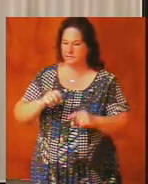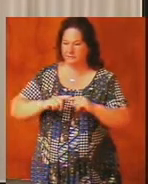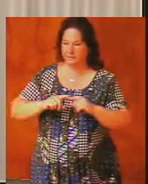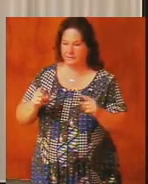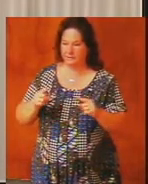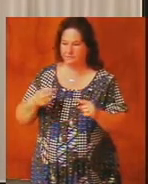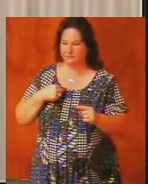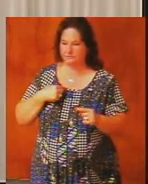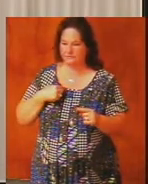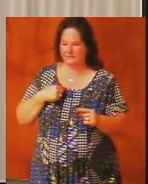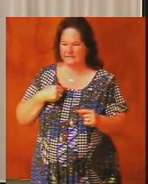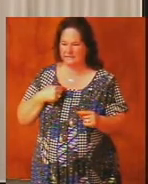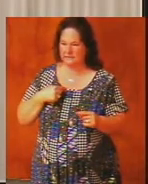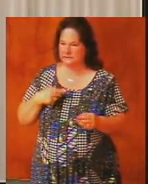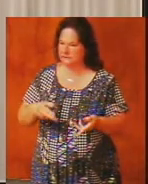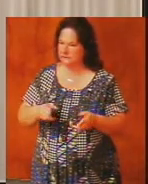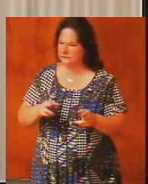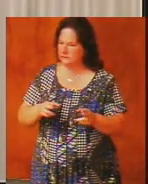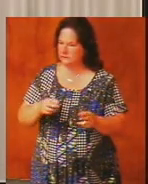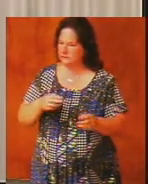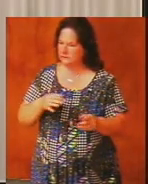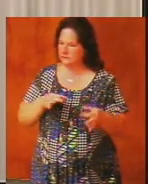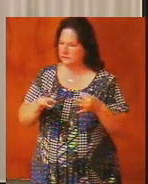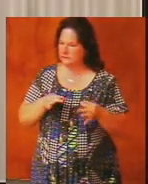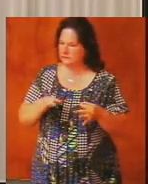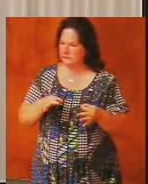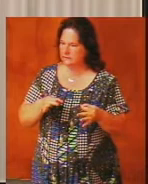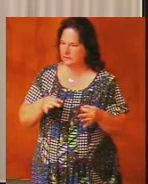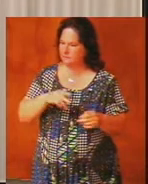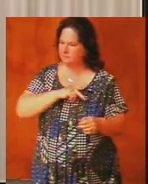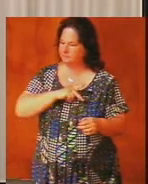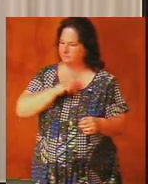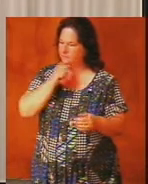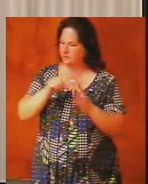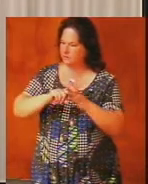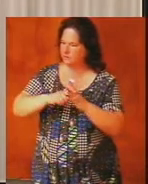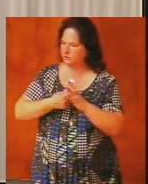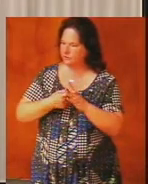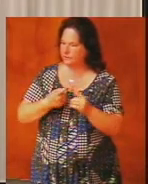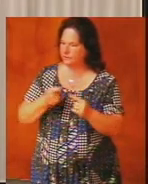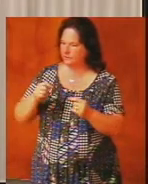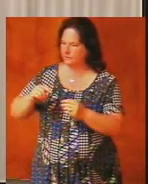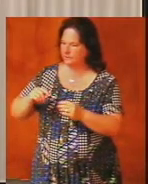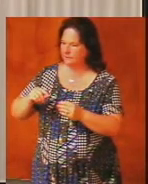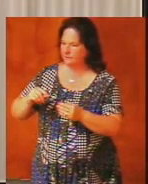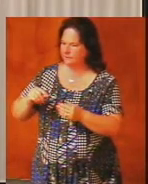But I hasten to point out that Paul would not have been starting from scratch.